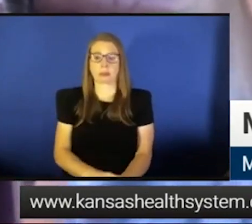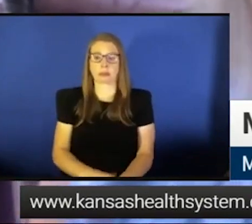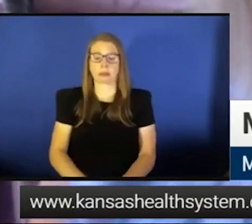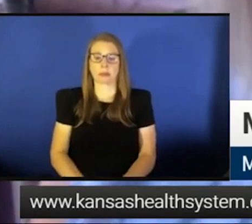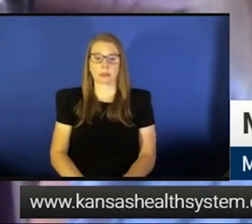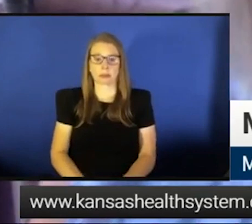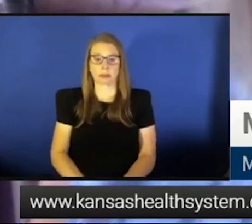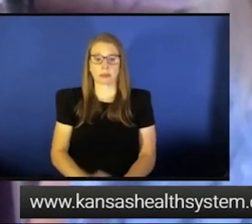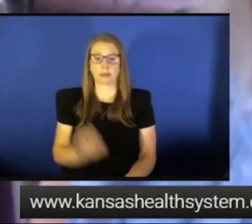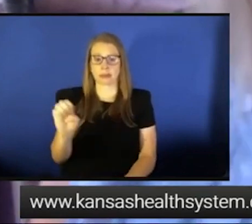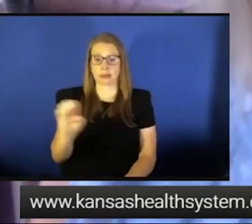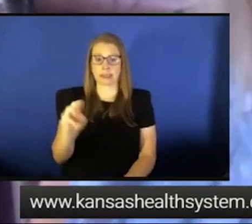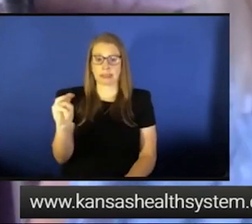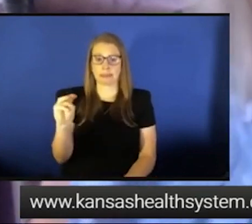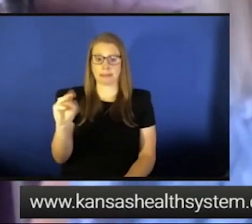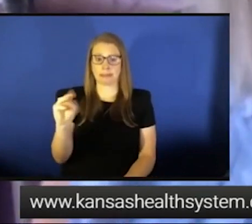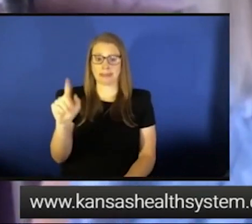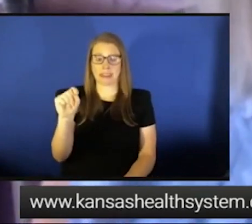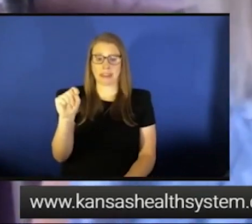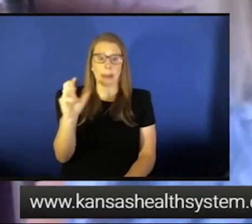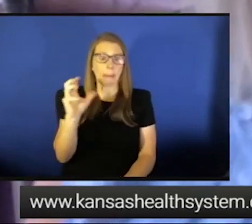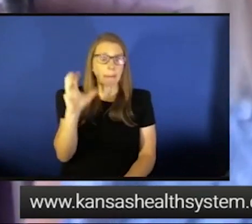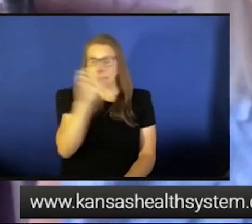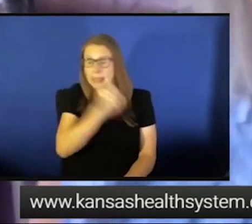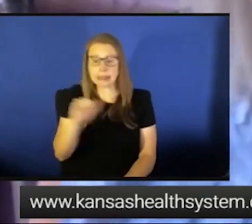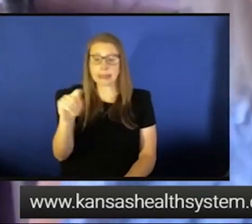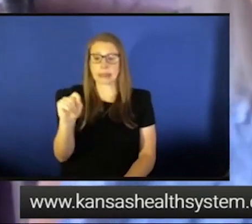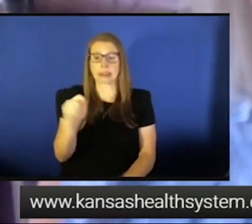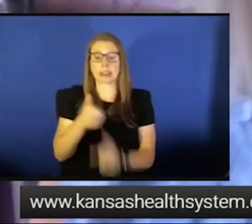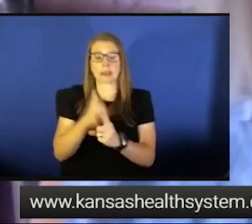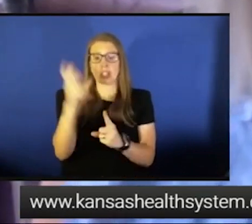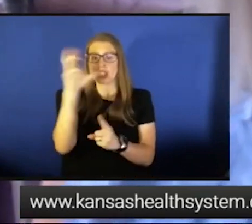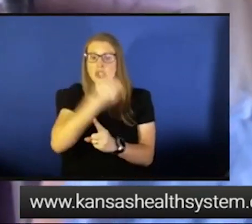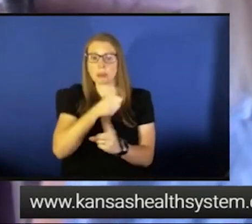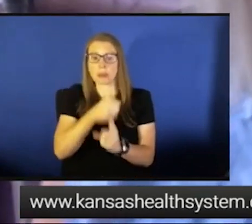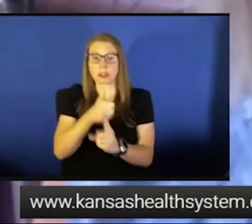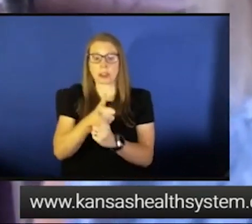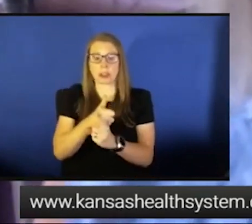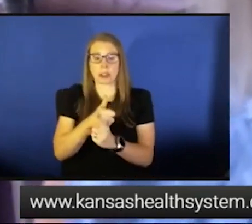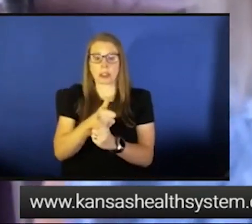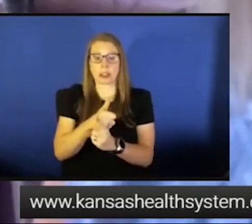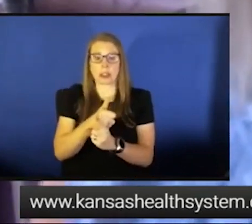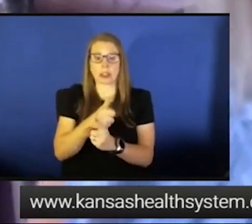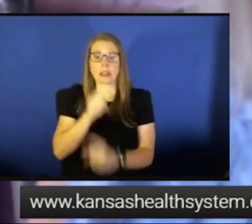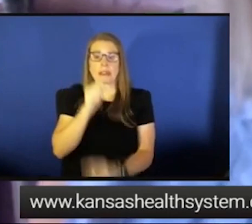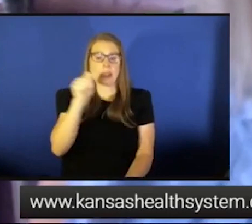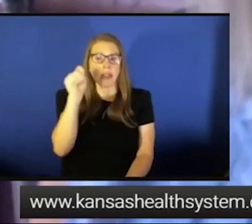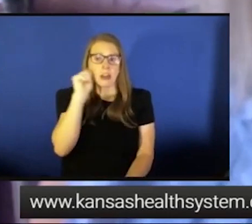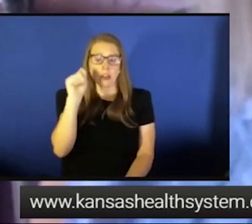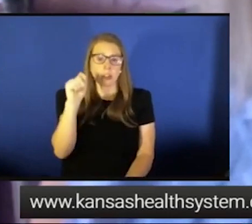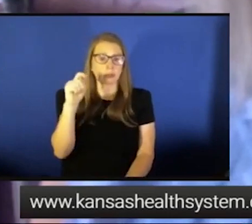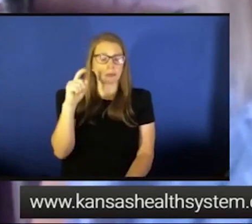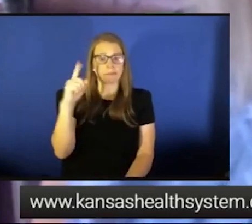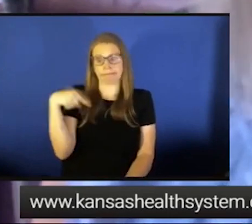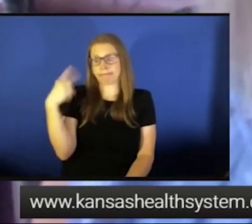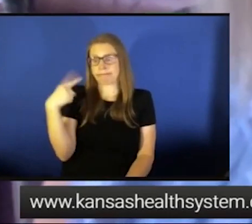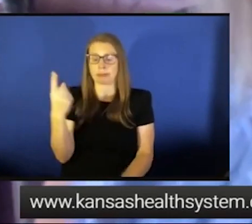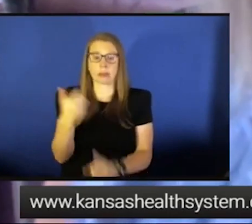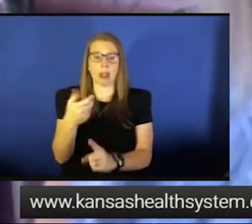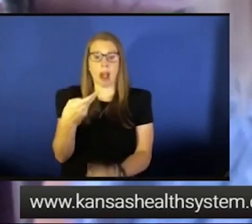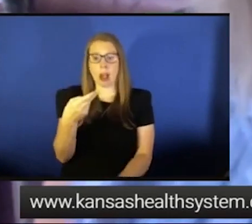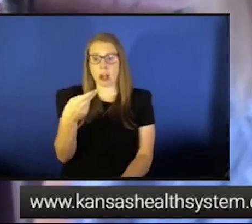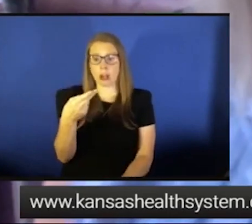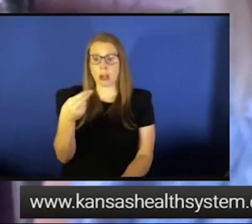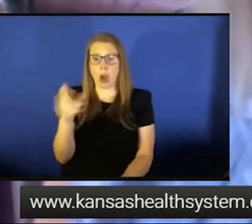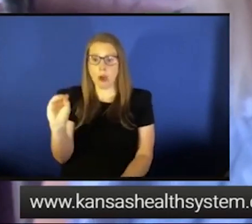the EMT completely missed it. He assumed she was a hysterical teenager. He assumed she was hungover. She was